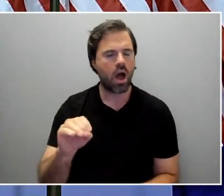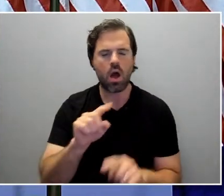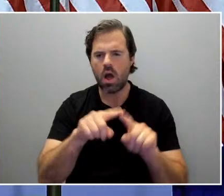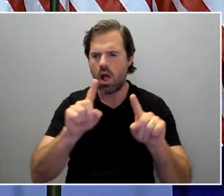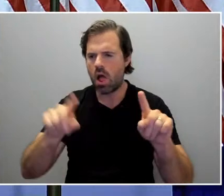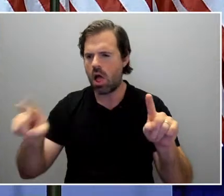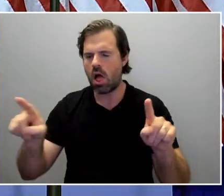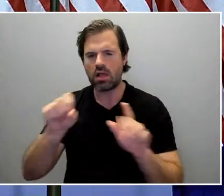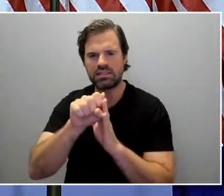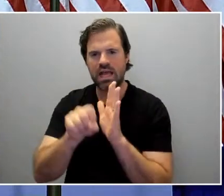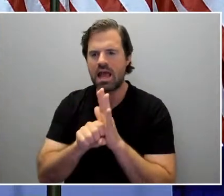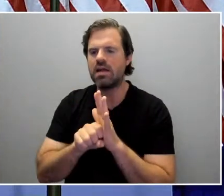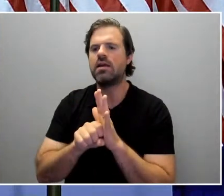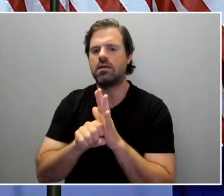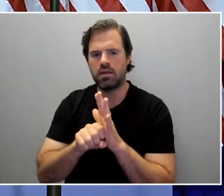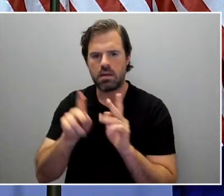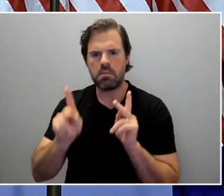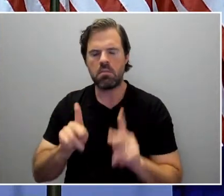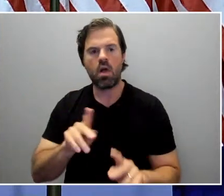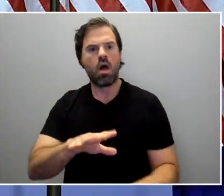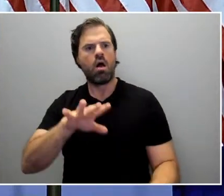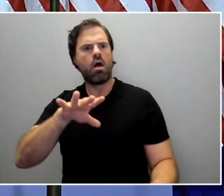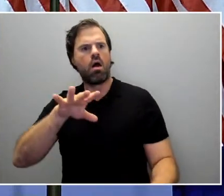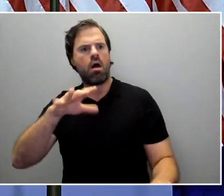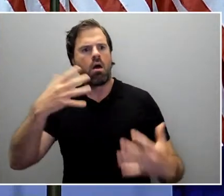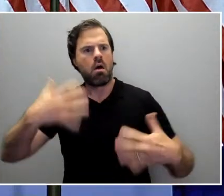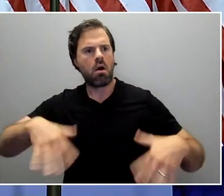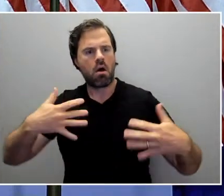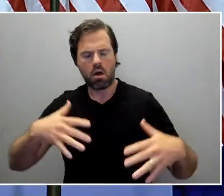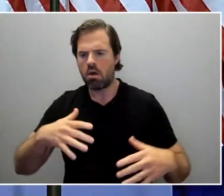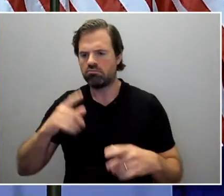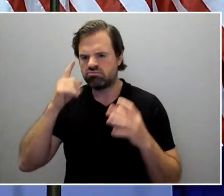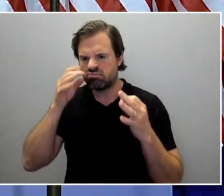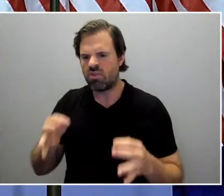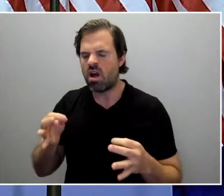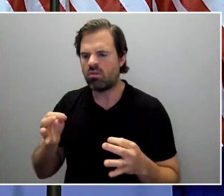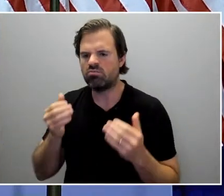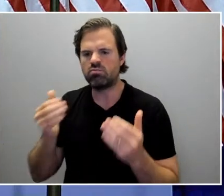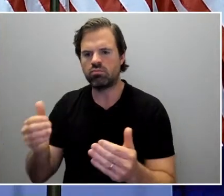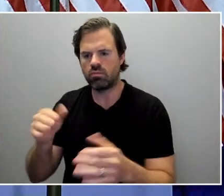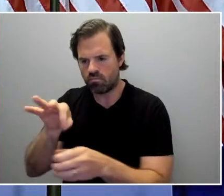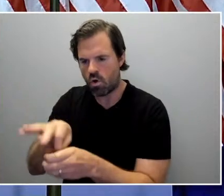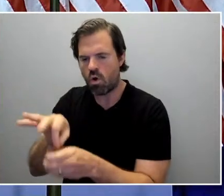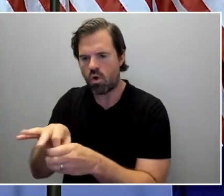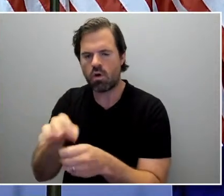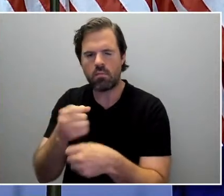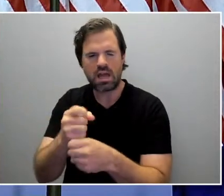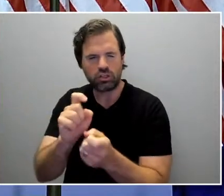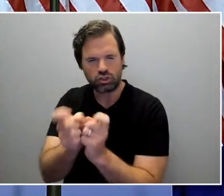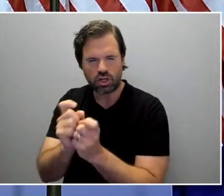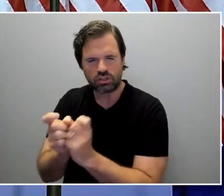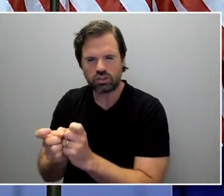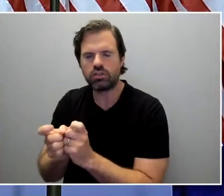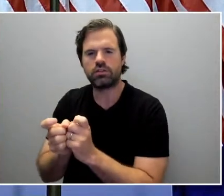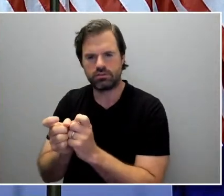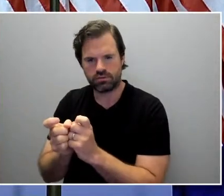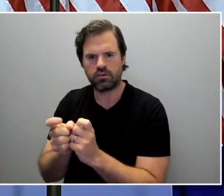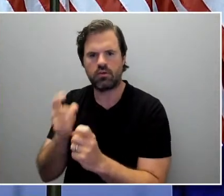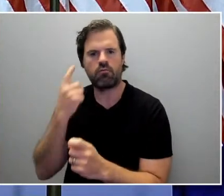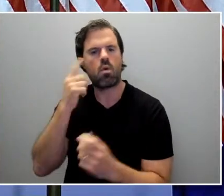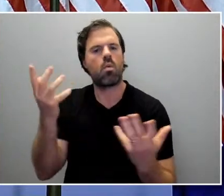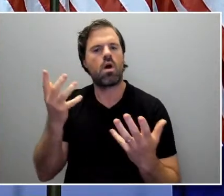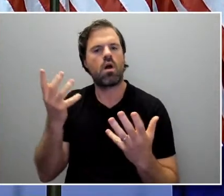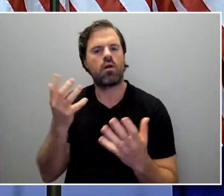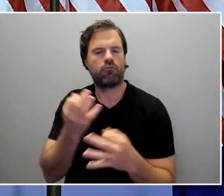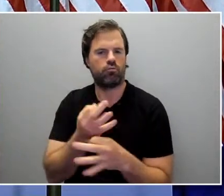the people of America have voted for freedom. And not by a little, but